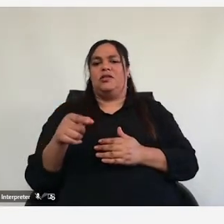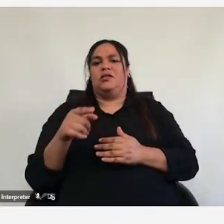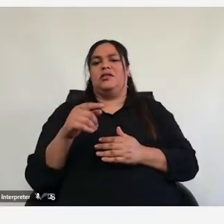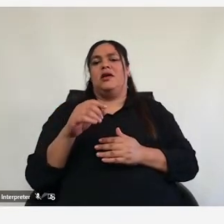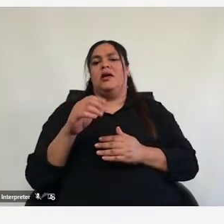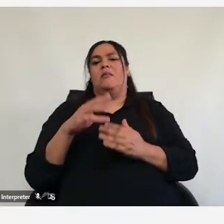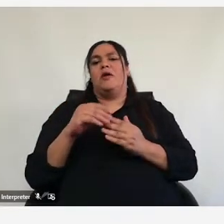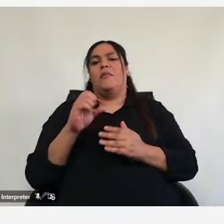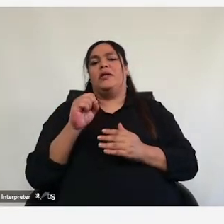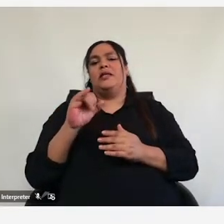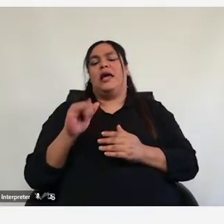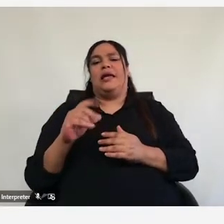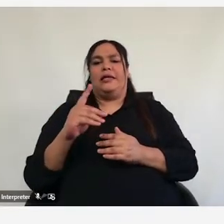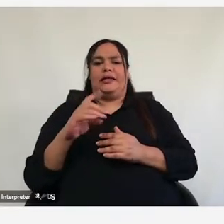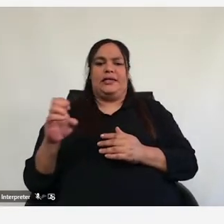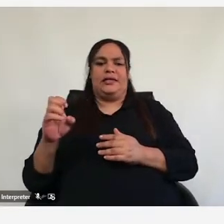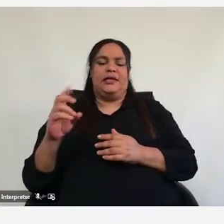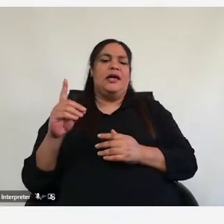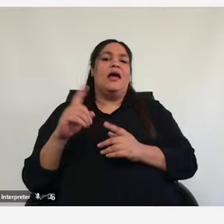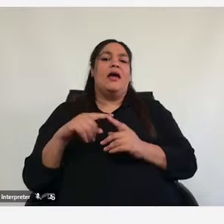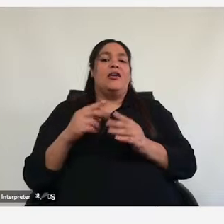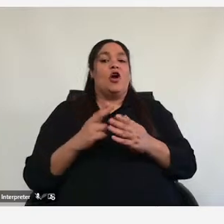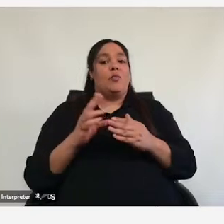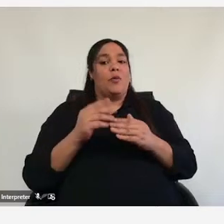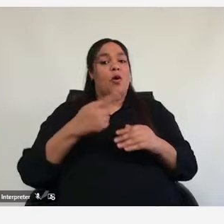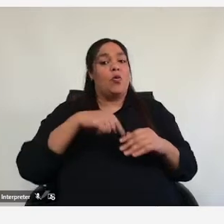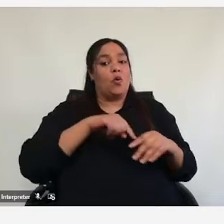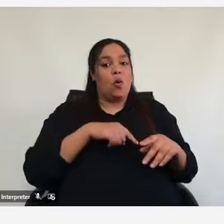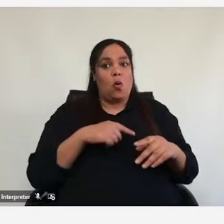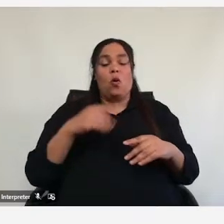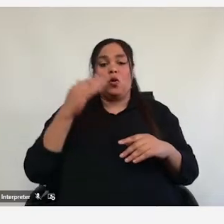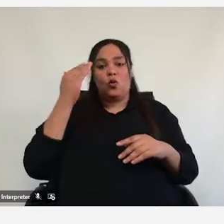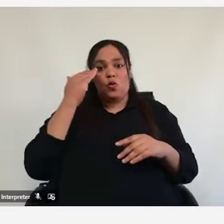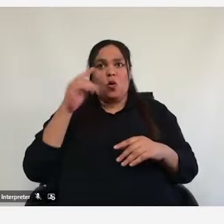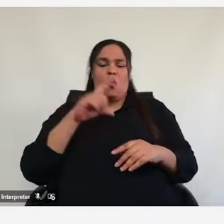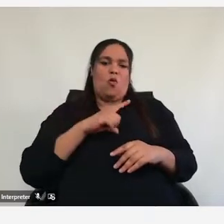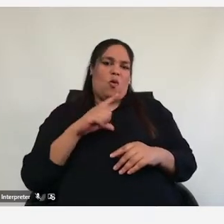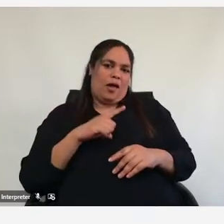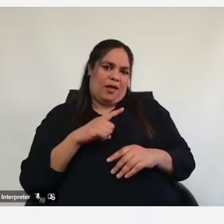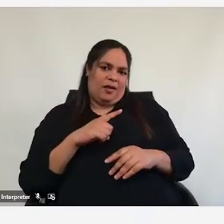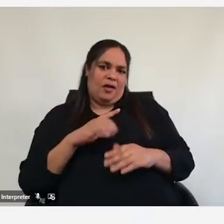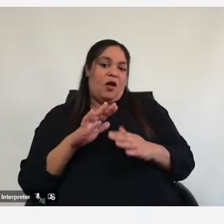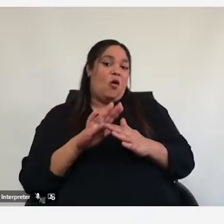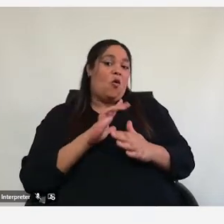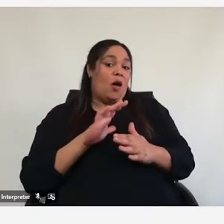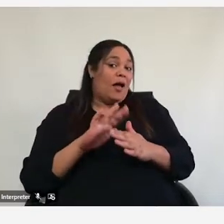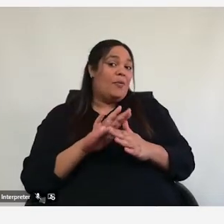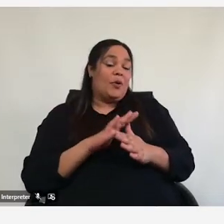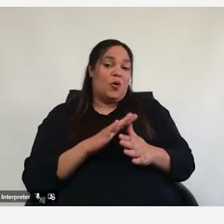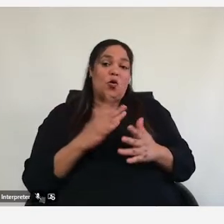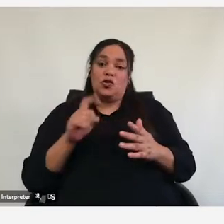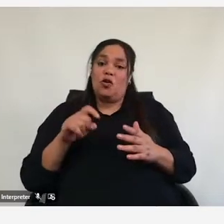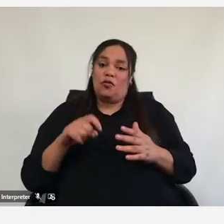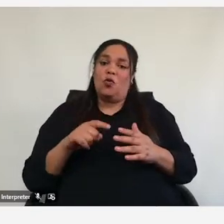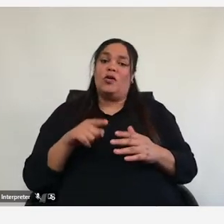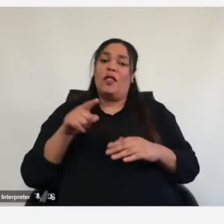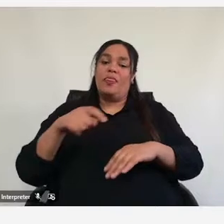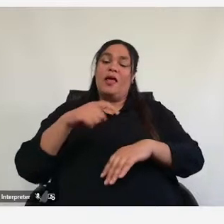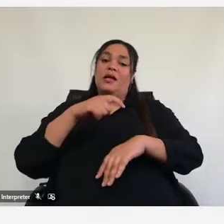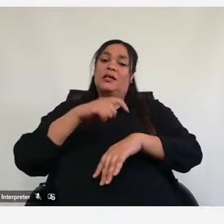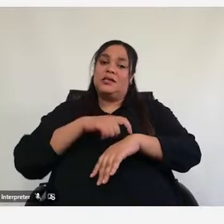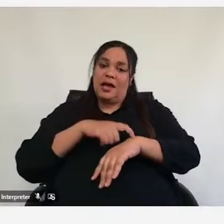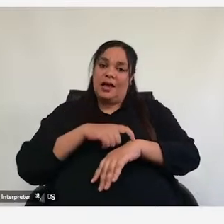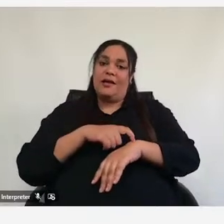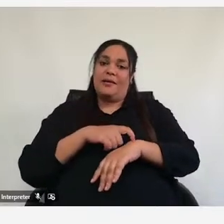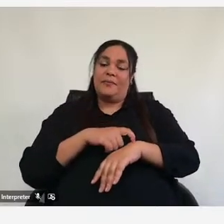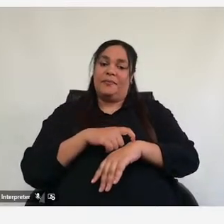Said. And honourable members, we all know why. Because, of course, it was at that